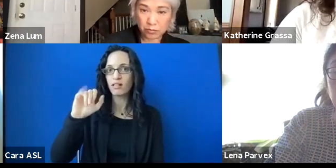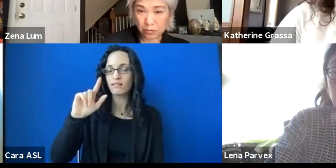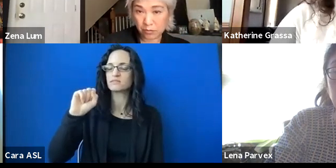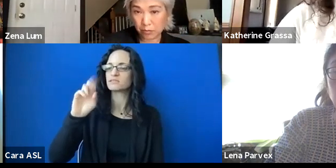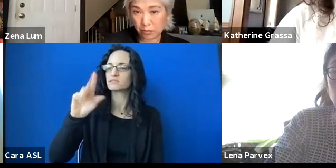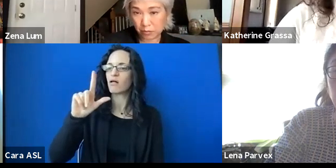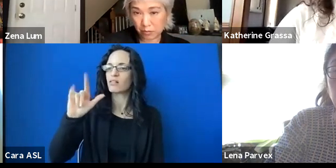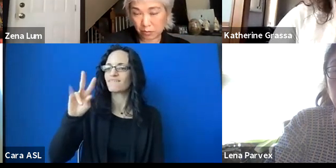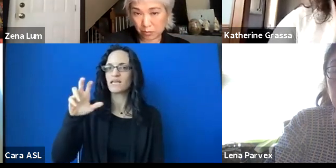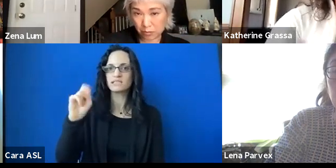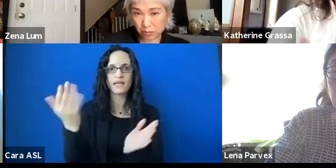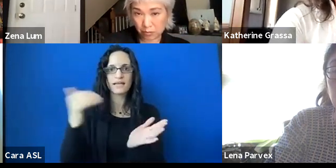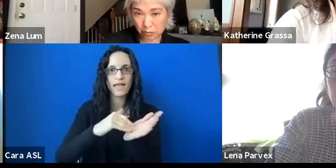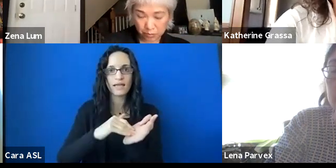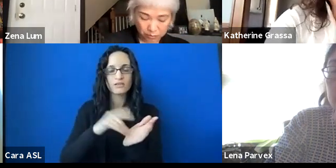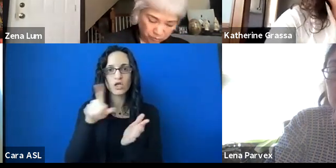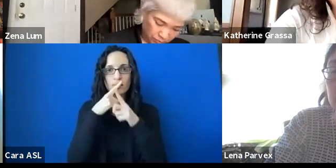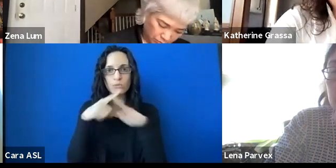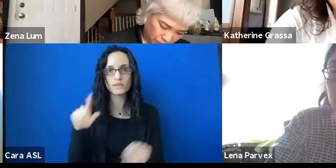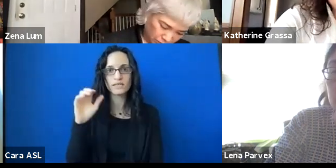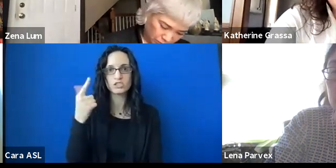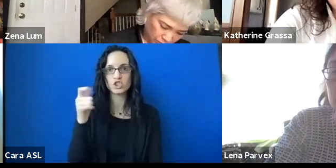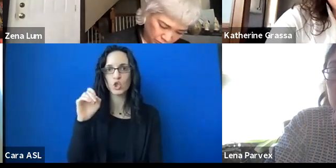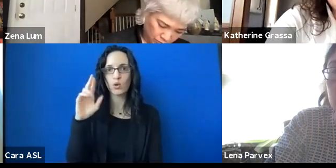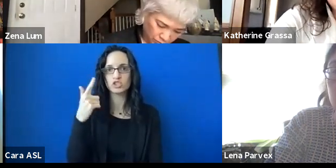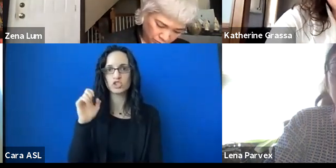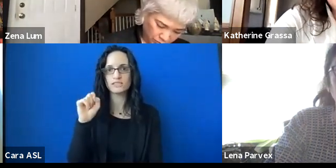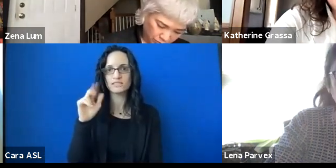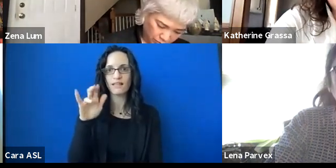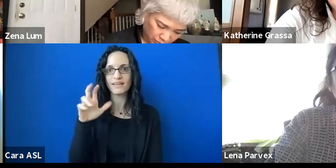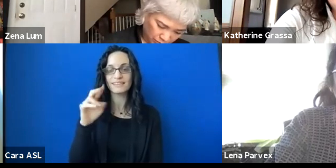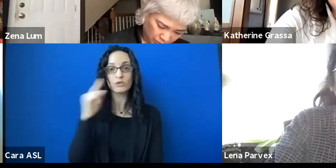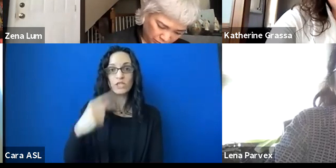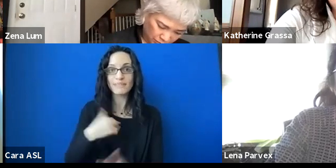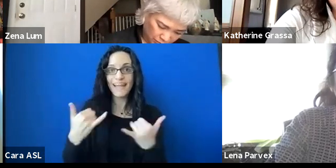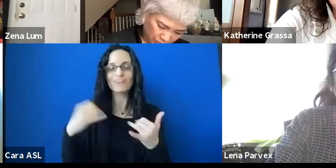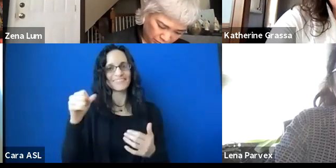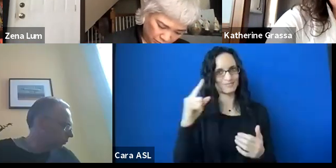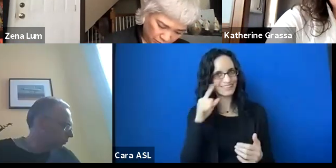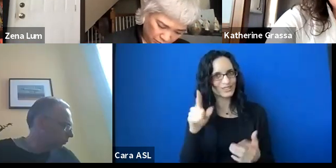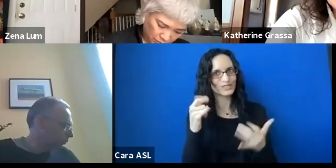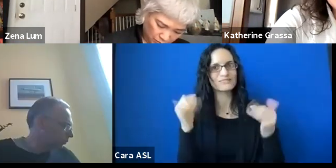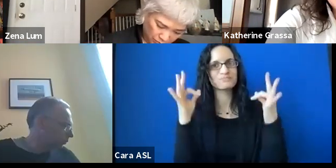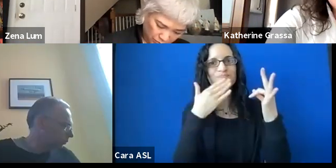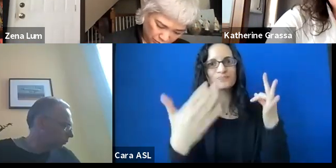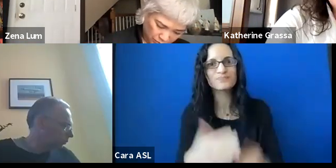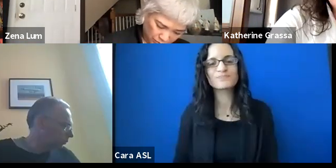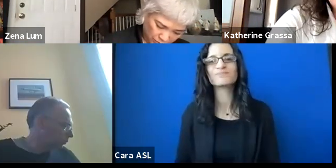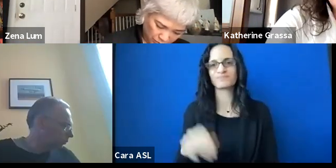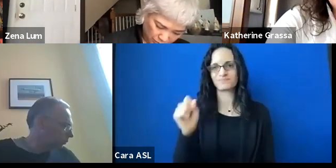George Sullivan, you're unmuted. Yes? Can you hear me now? We can hear you now. Thank you. Okay,